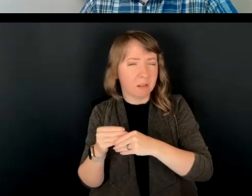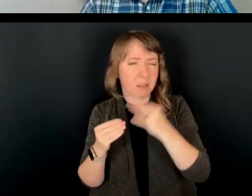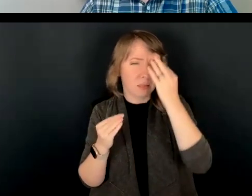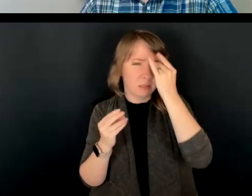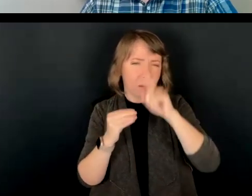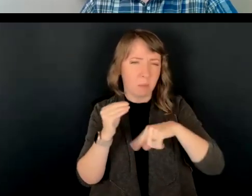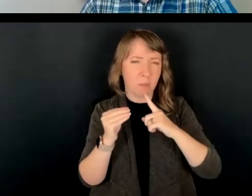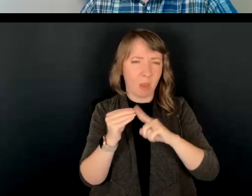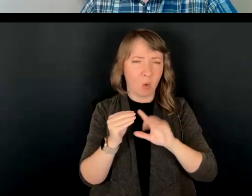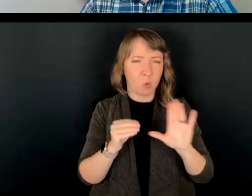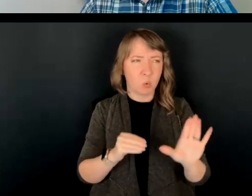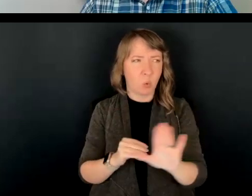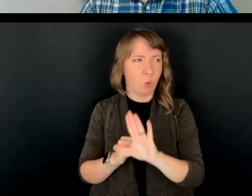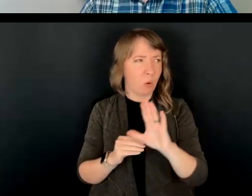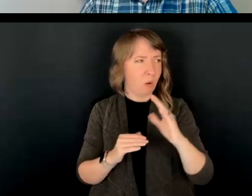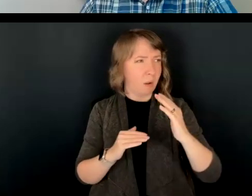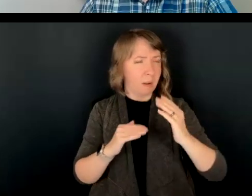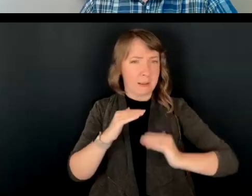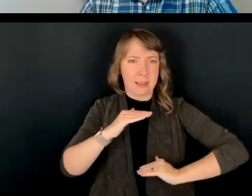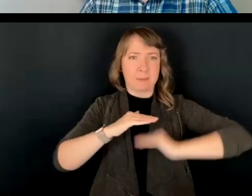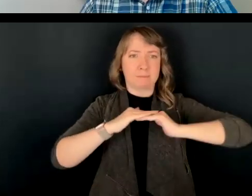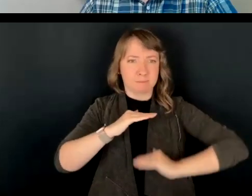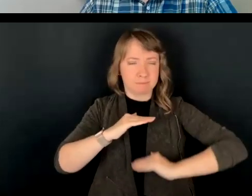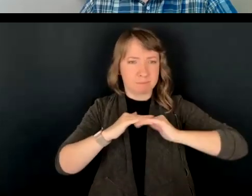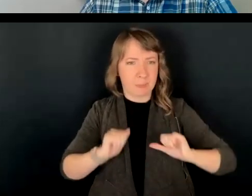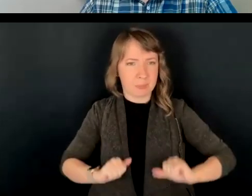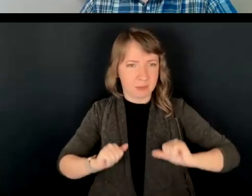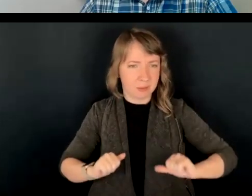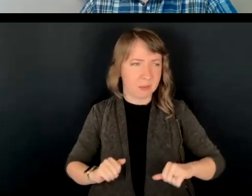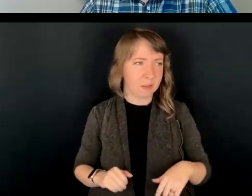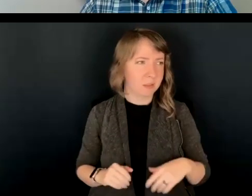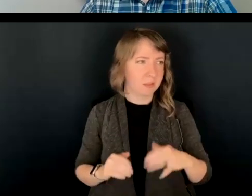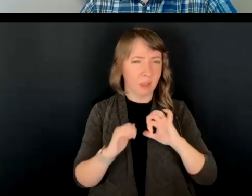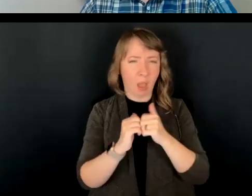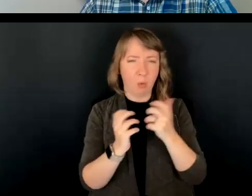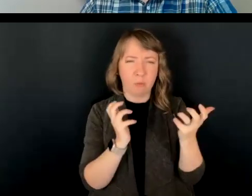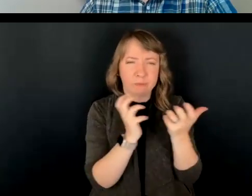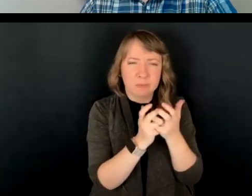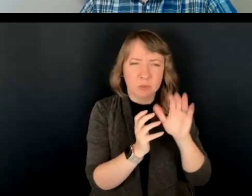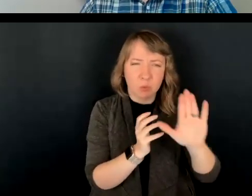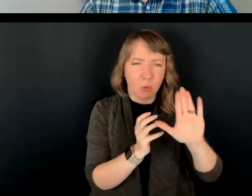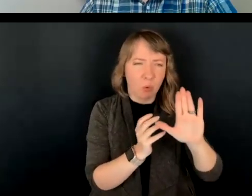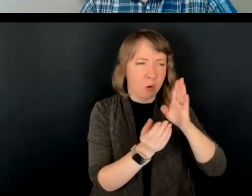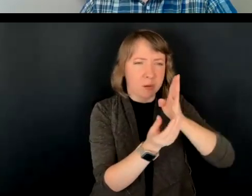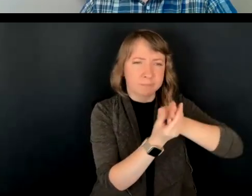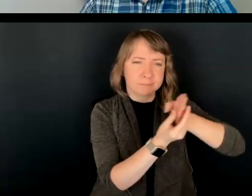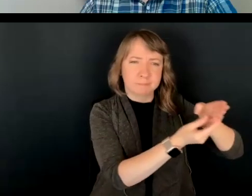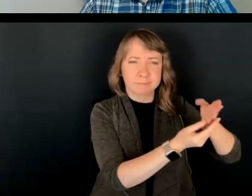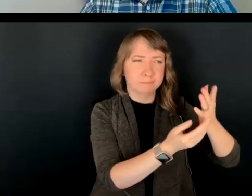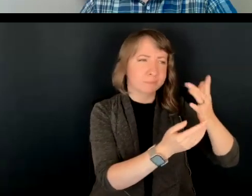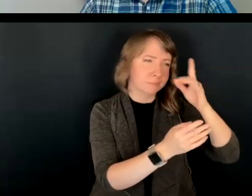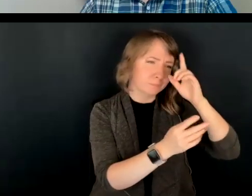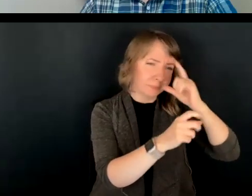that, what your capabilities are, how it fits in your whole portfolio of sort of capacity and work and, mission.